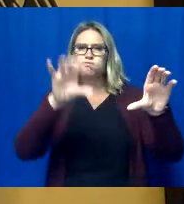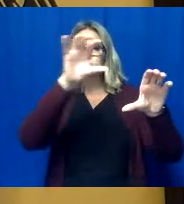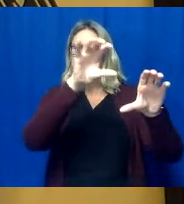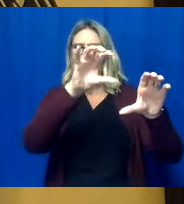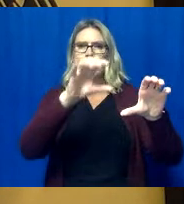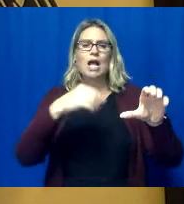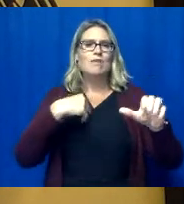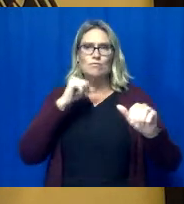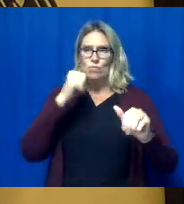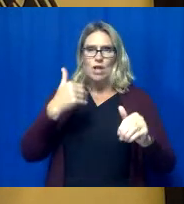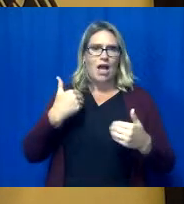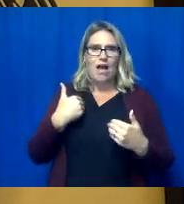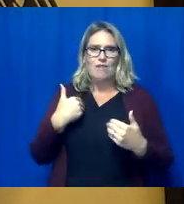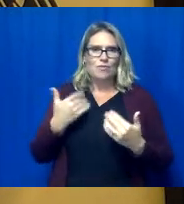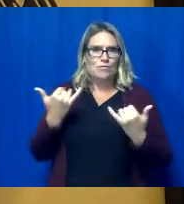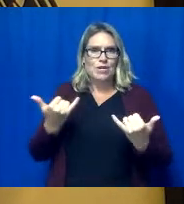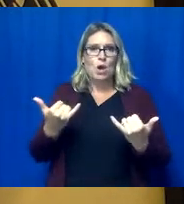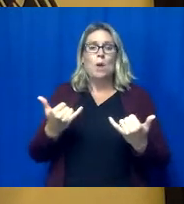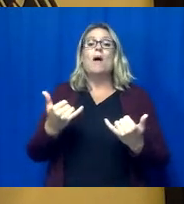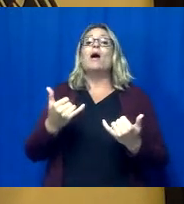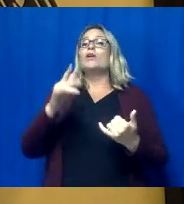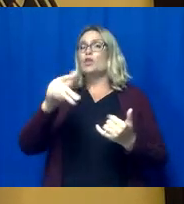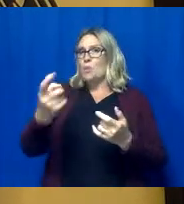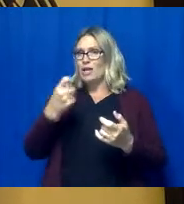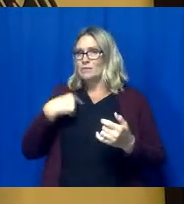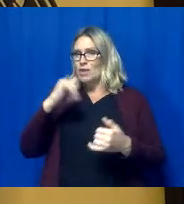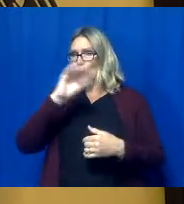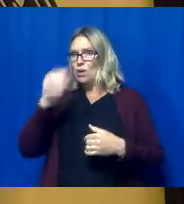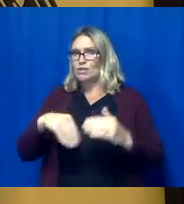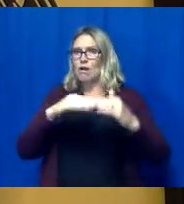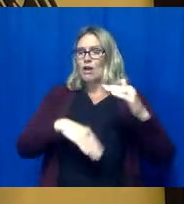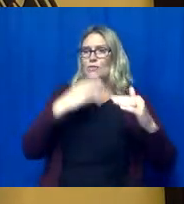of vaccinated versus unvaccinated the way you're asking for.